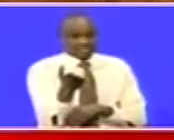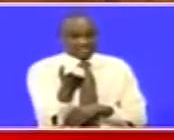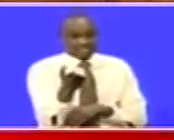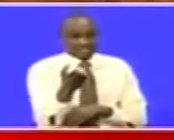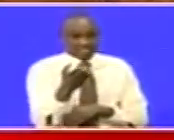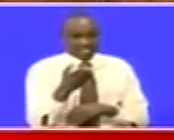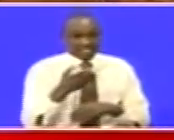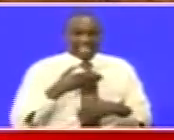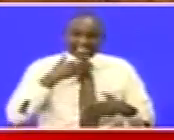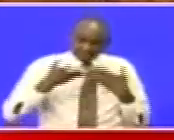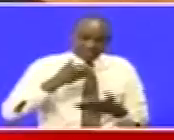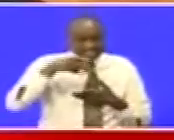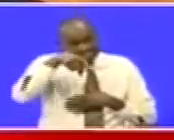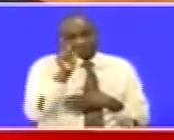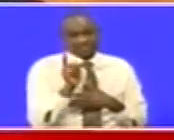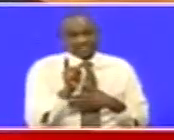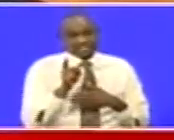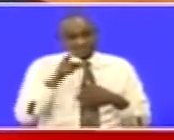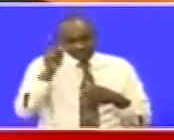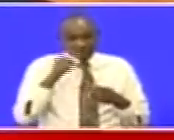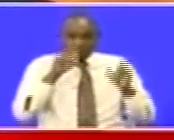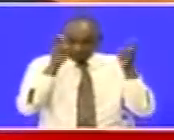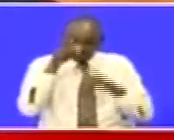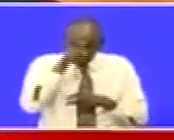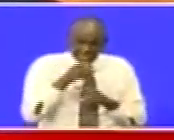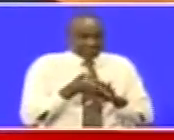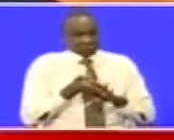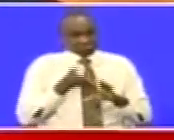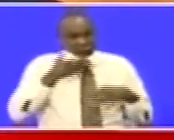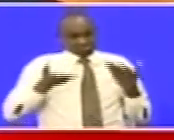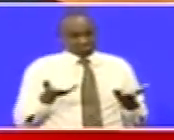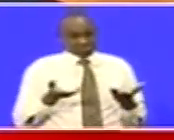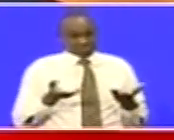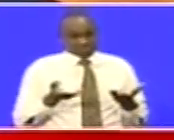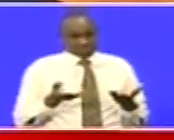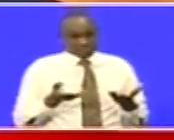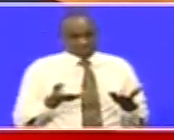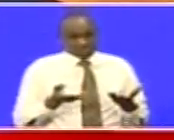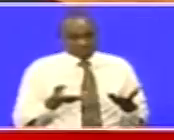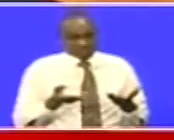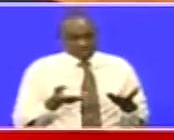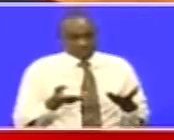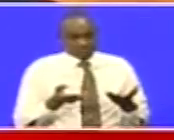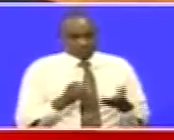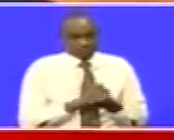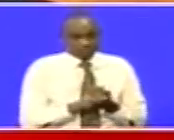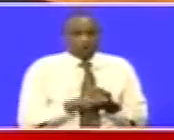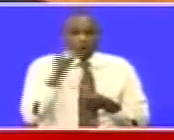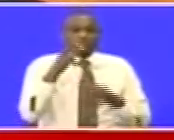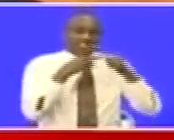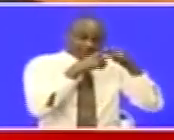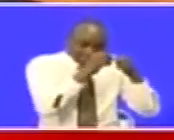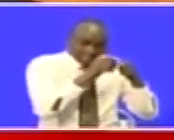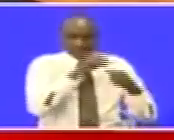expressed themselves on the issue as to whether the age is 70 or 74, and